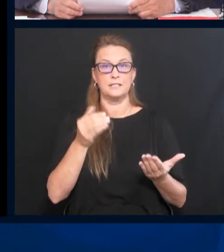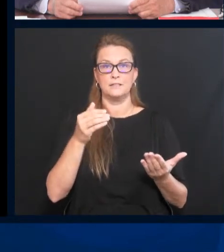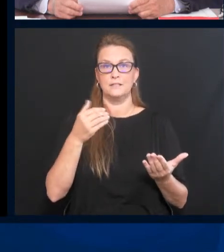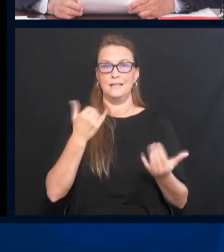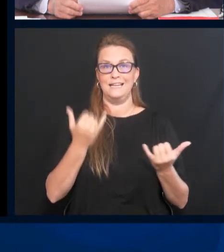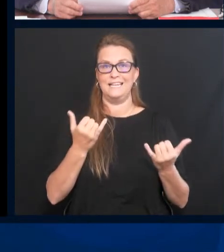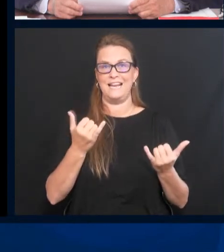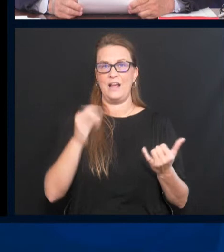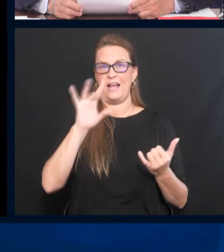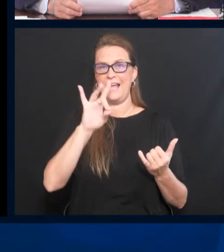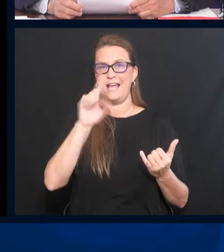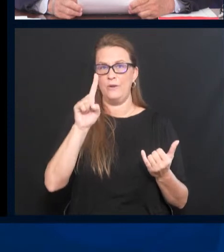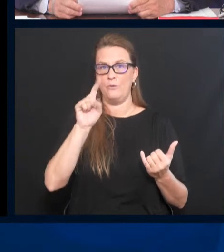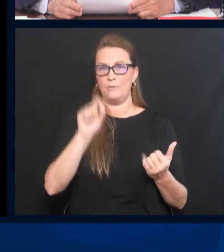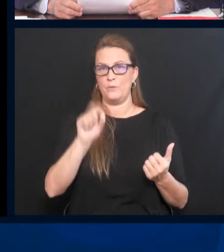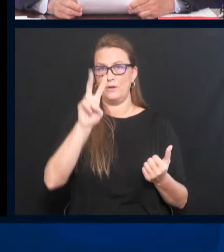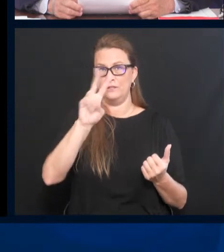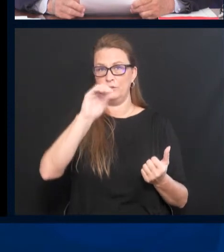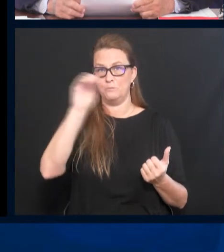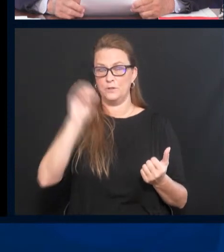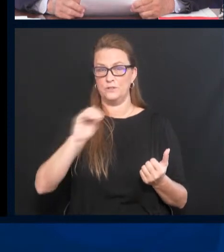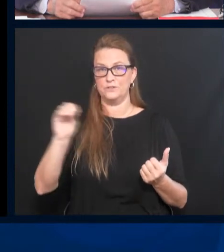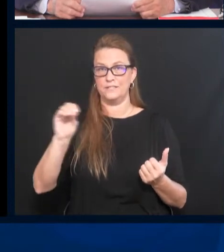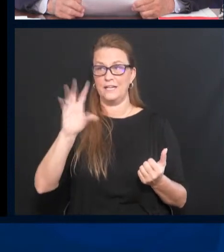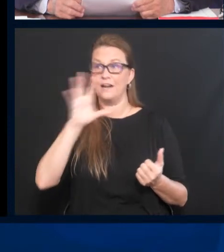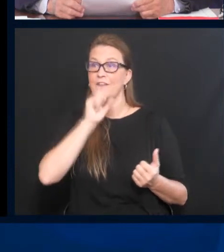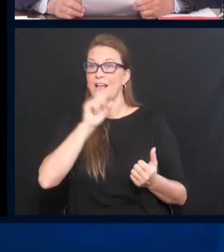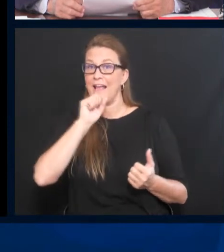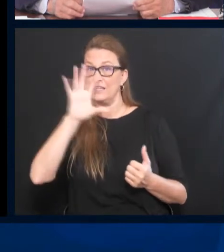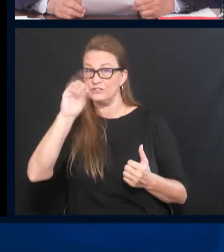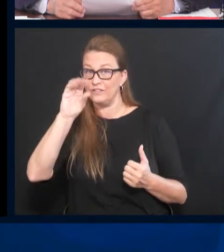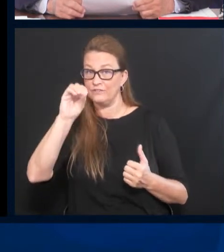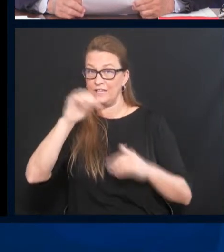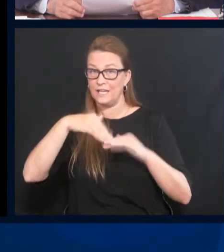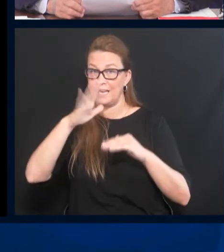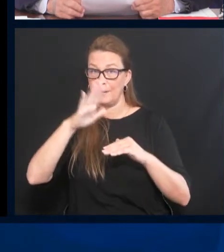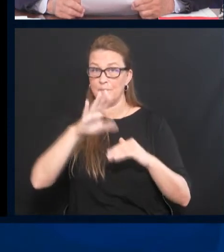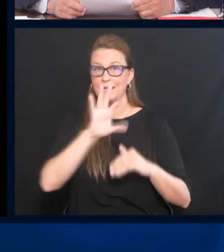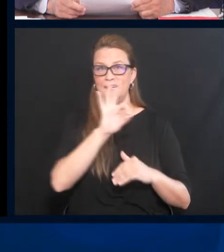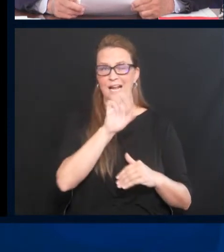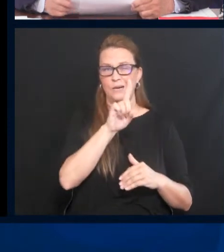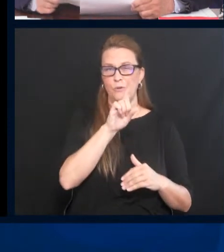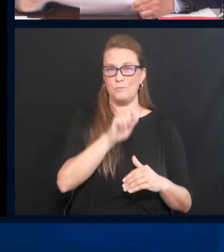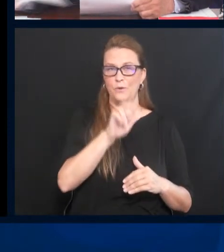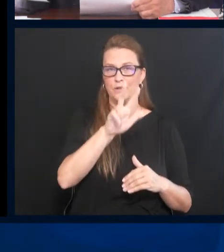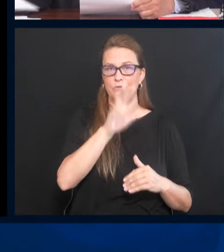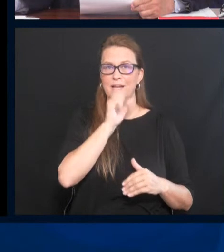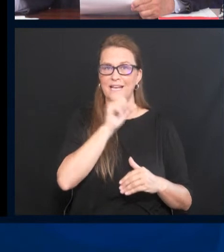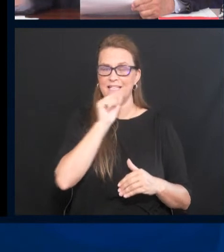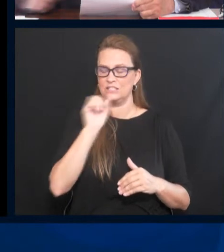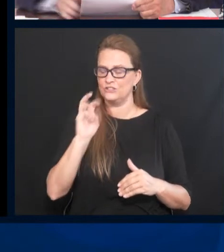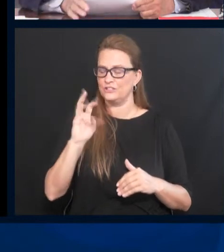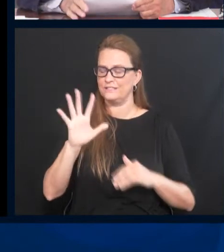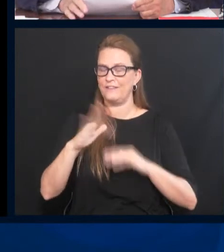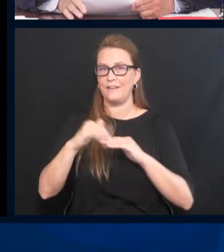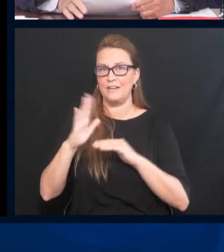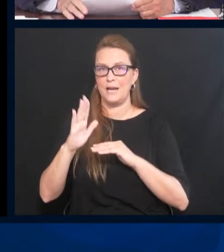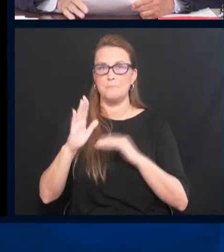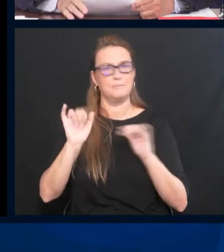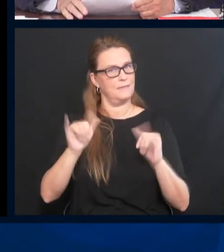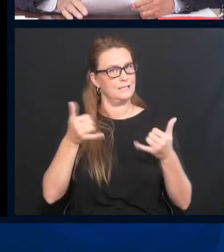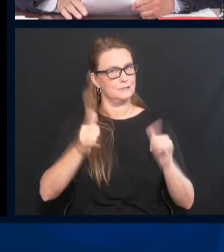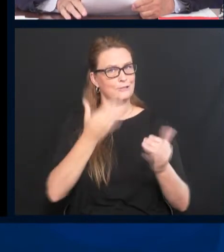at 81.2% of the 50-year-olds and 91.3% of the 65 and older, and that's all